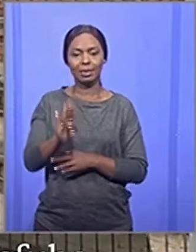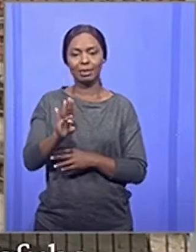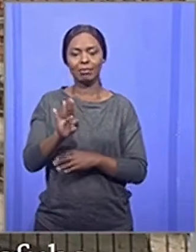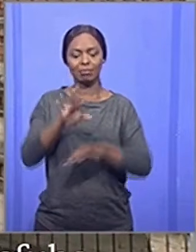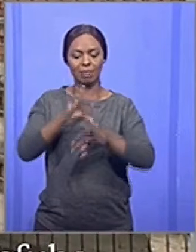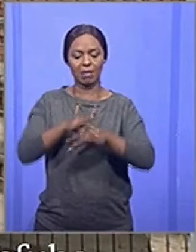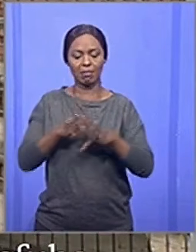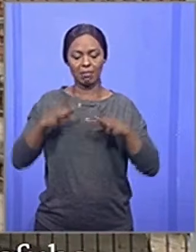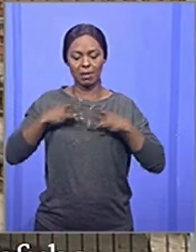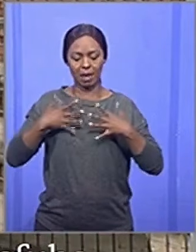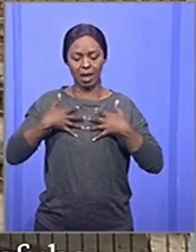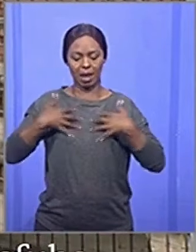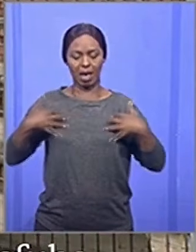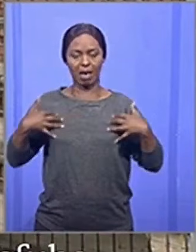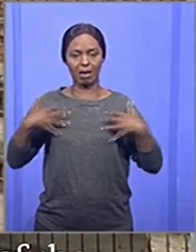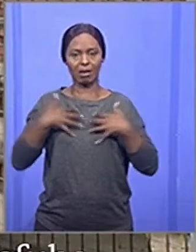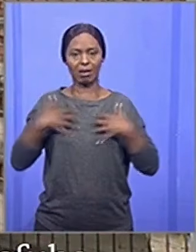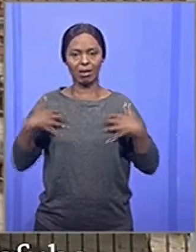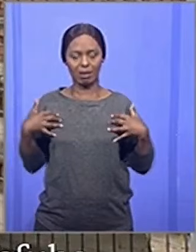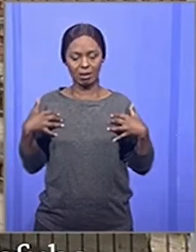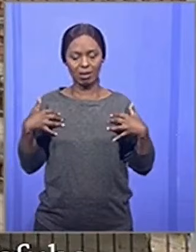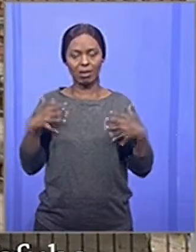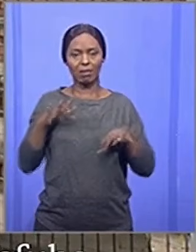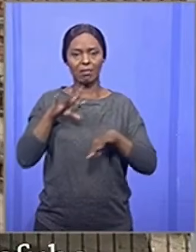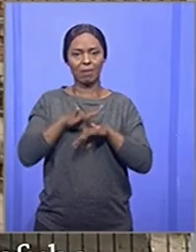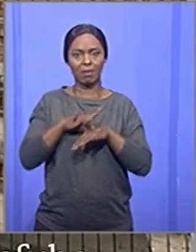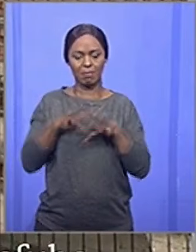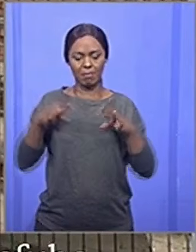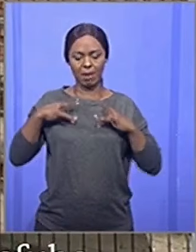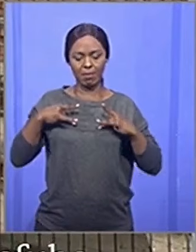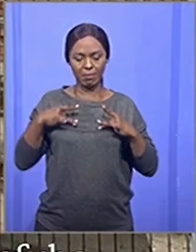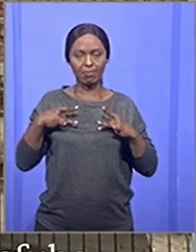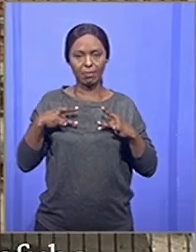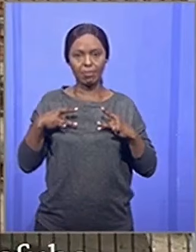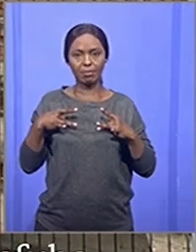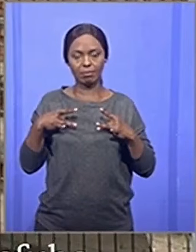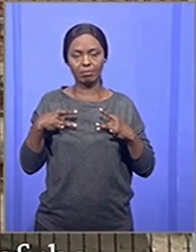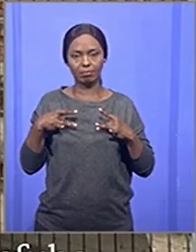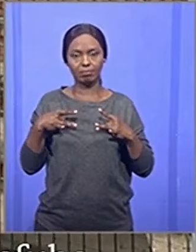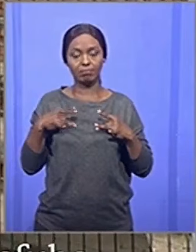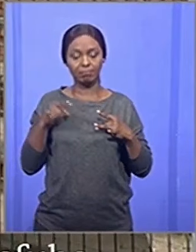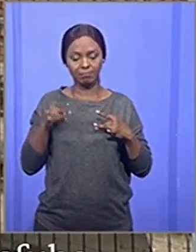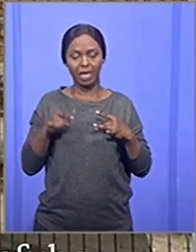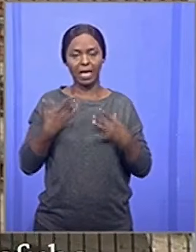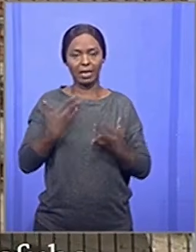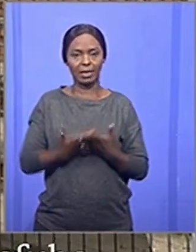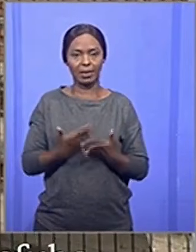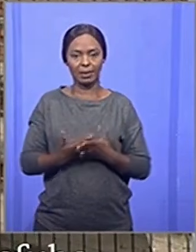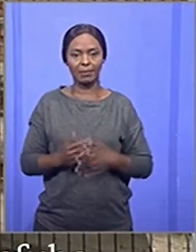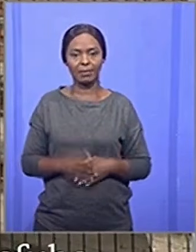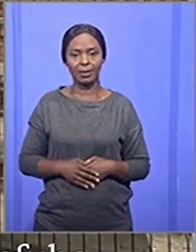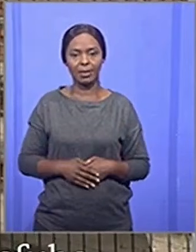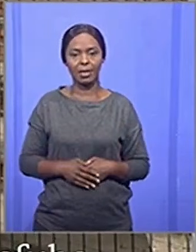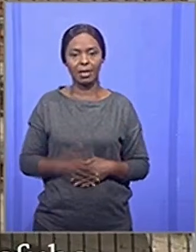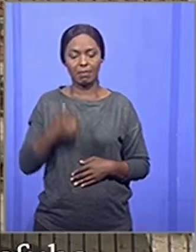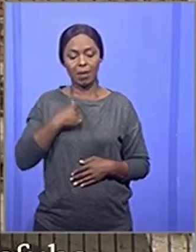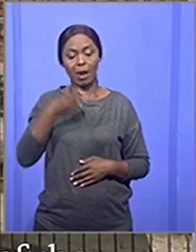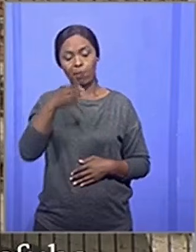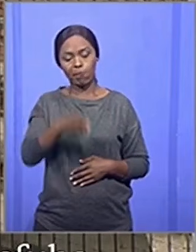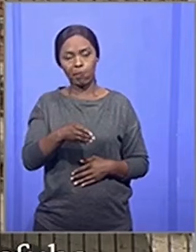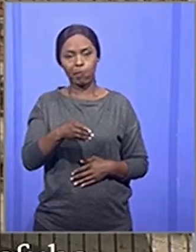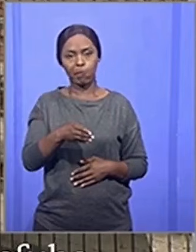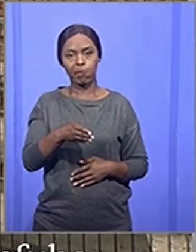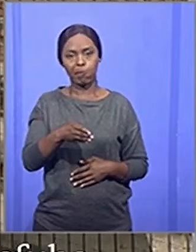a lung disease where people can get affected. So I'm here on this event